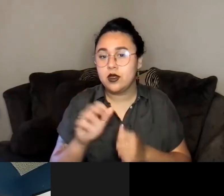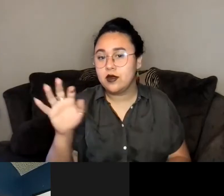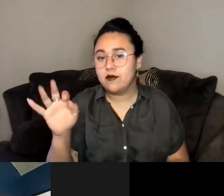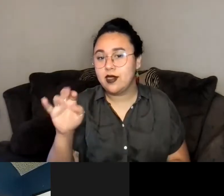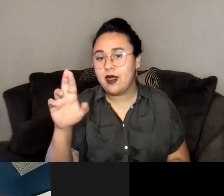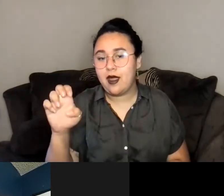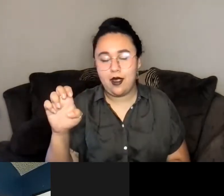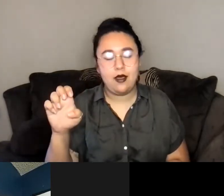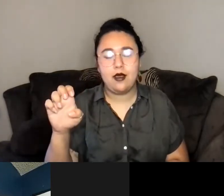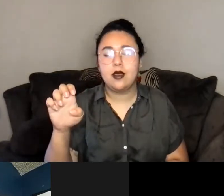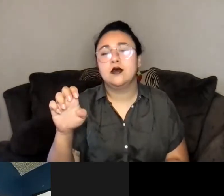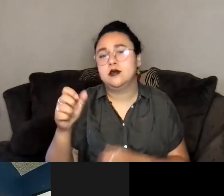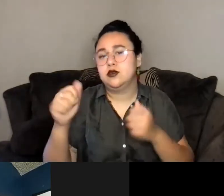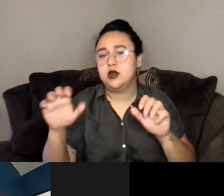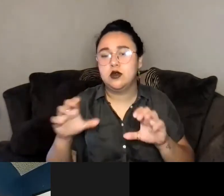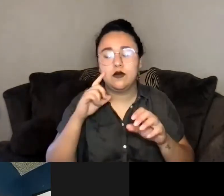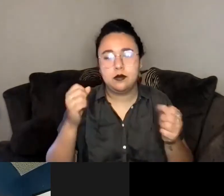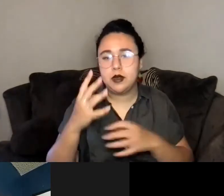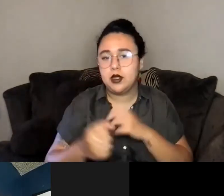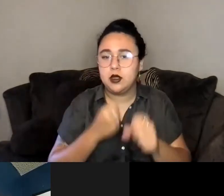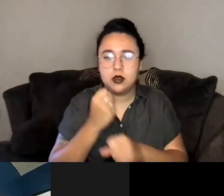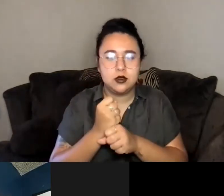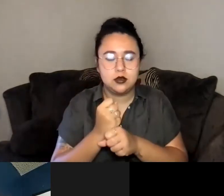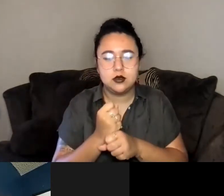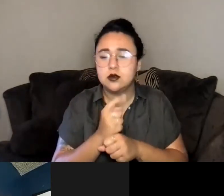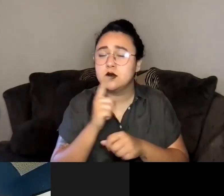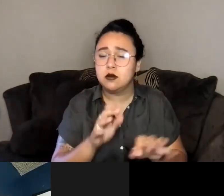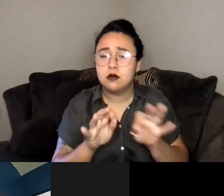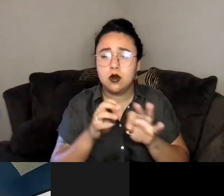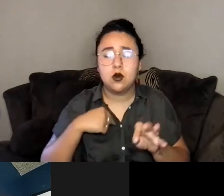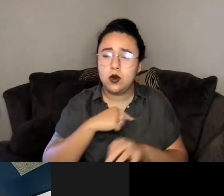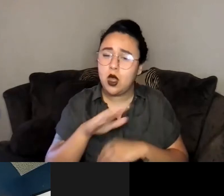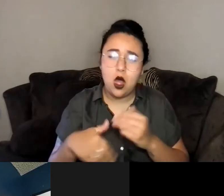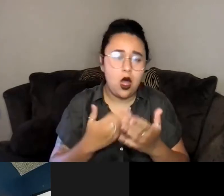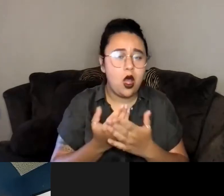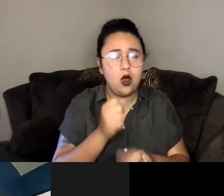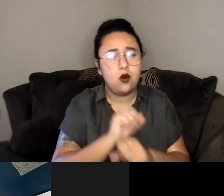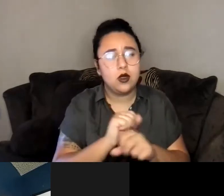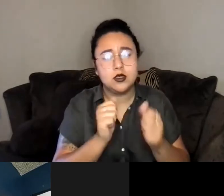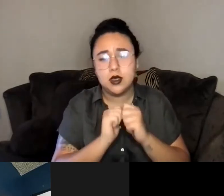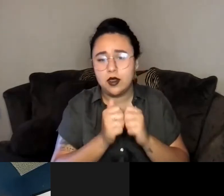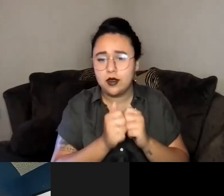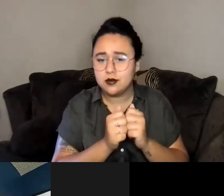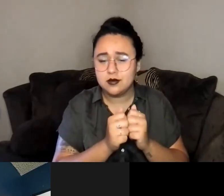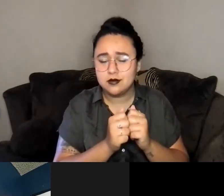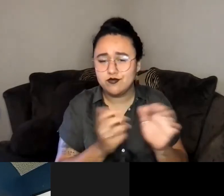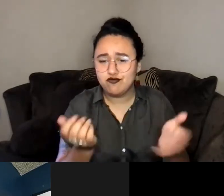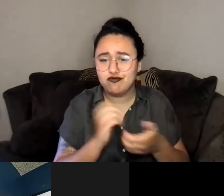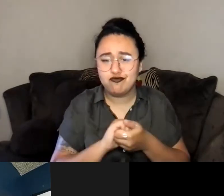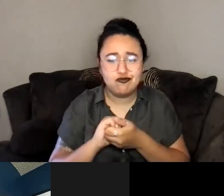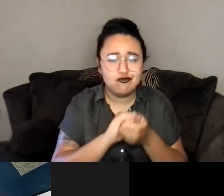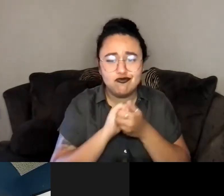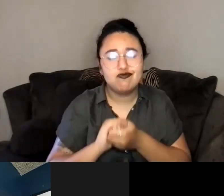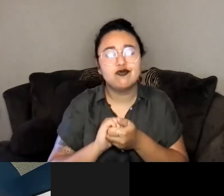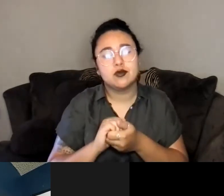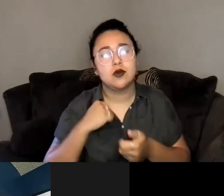I think it's very important that we all work together. And I think that we had the